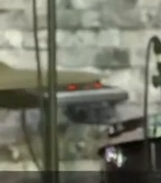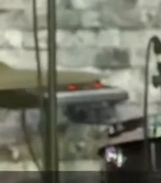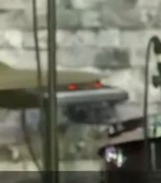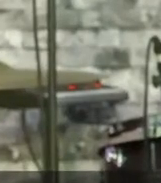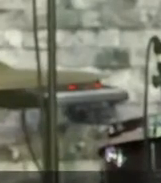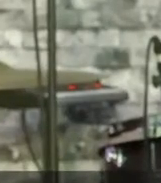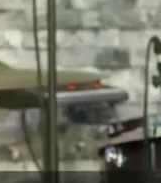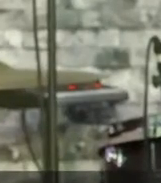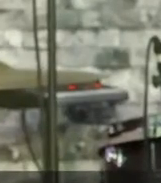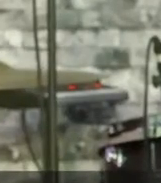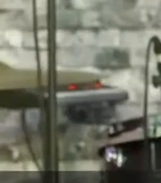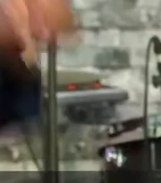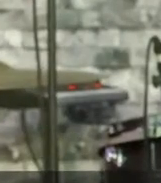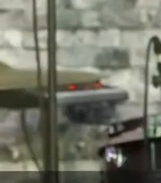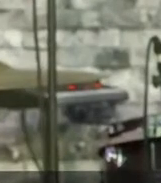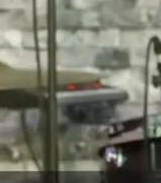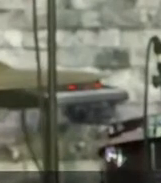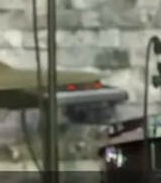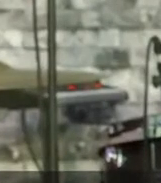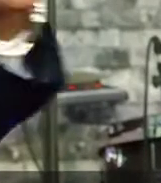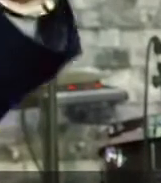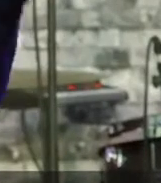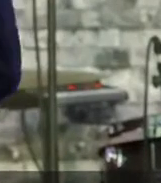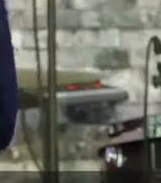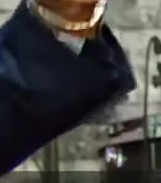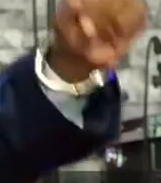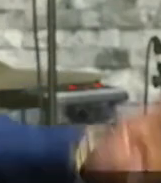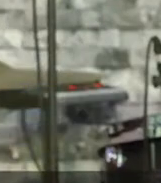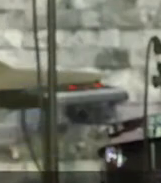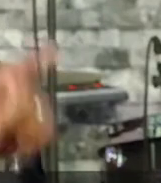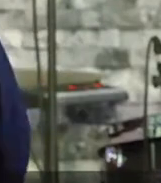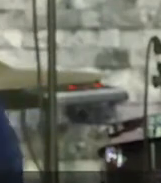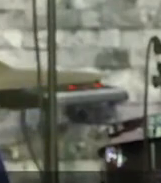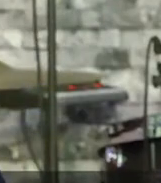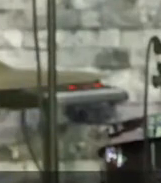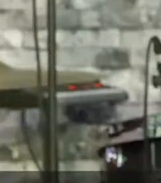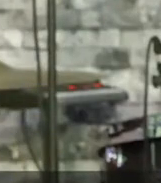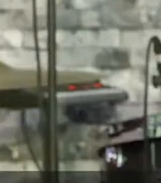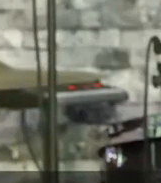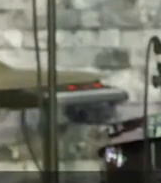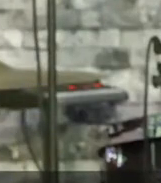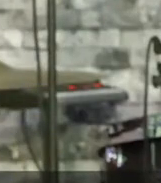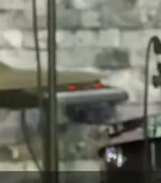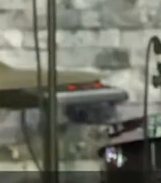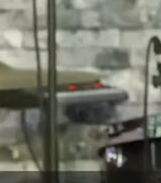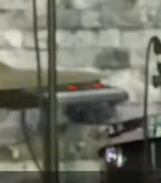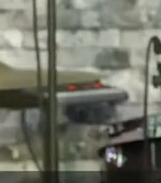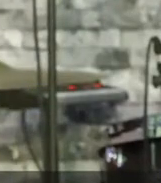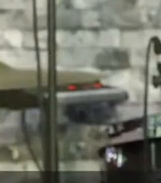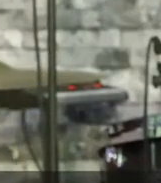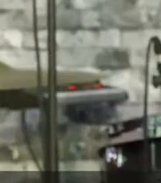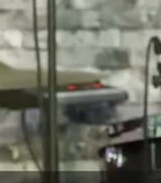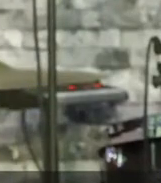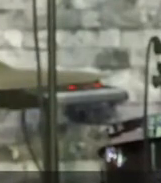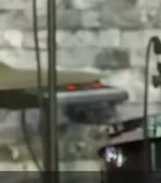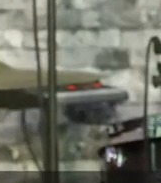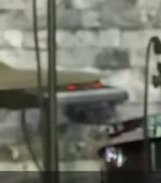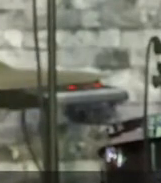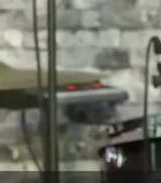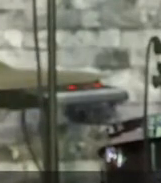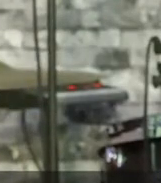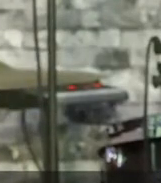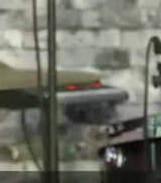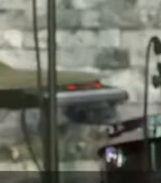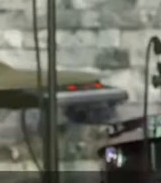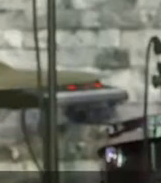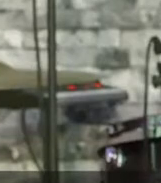Judah that whoever hears of it, both his ears will take, yani, utasikia kitu, of